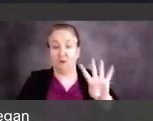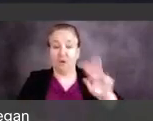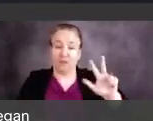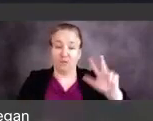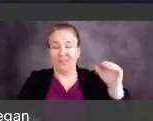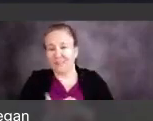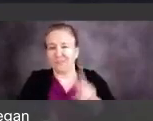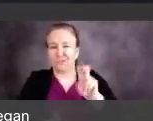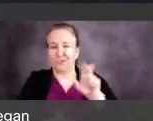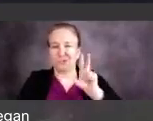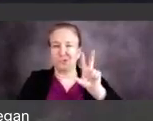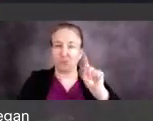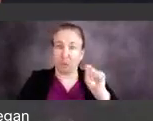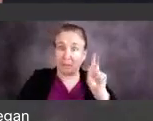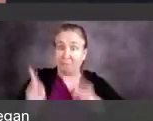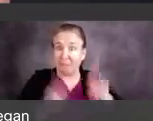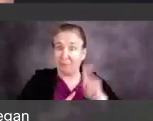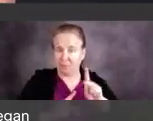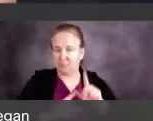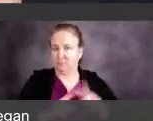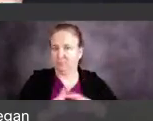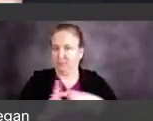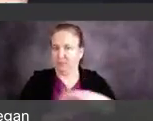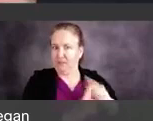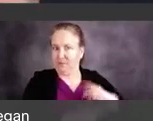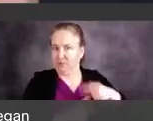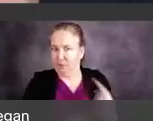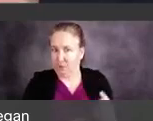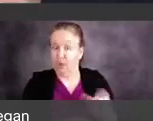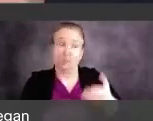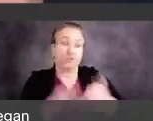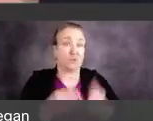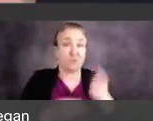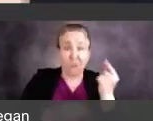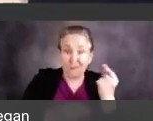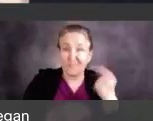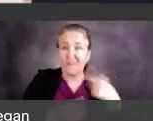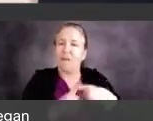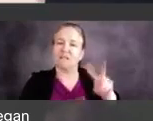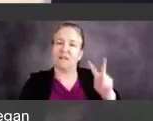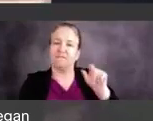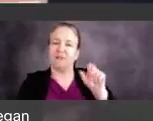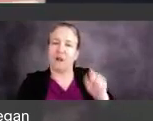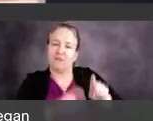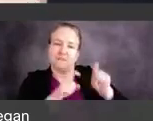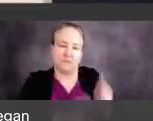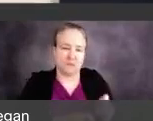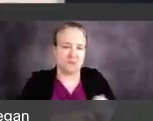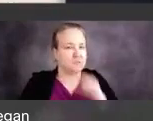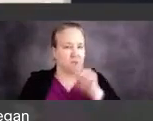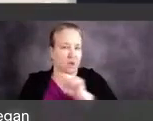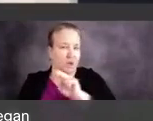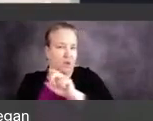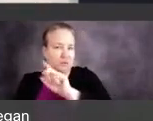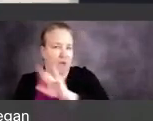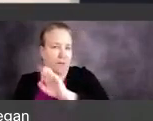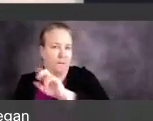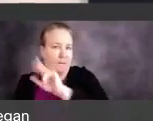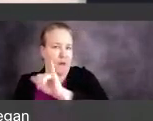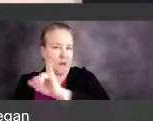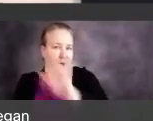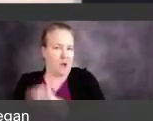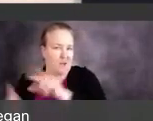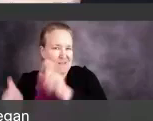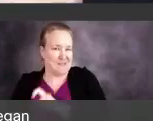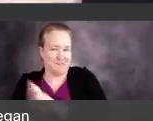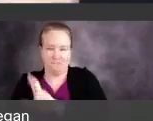43,220. These positive cases are a result of a positive test for the virus and not from the antibody test. 47 of